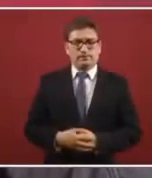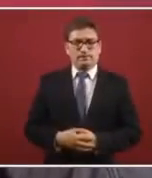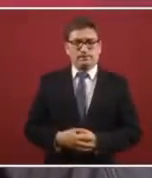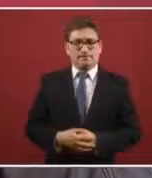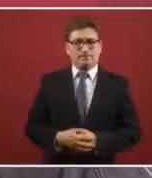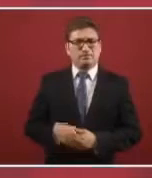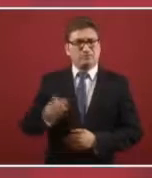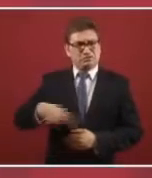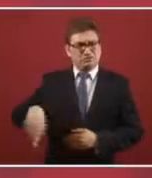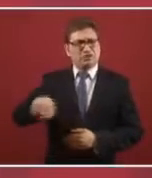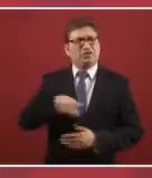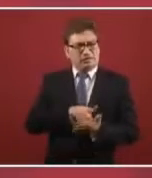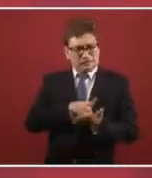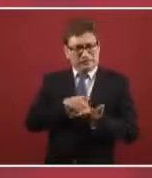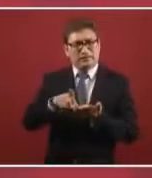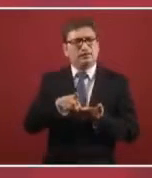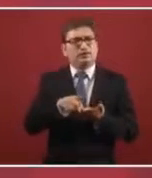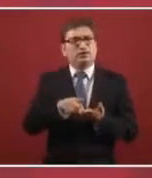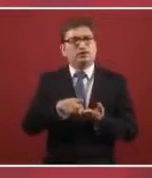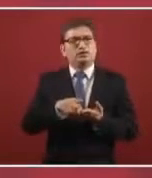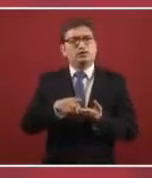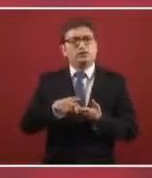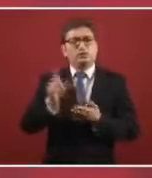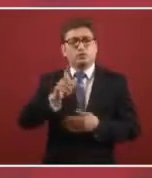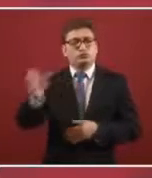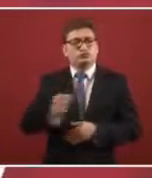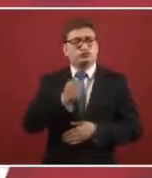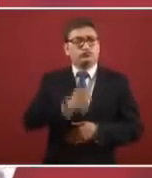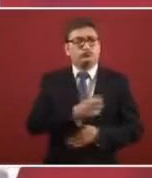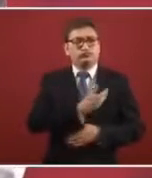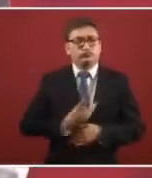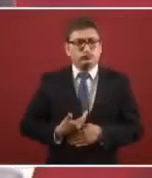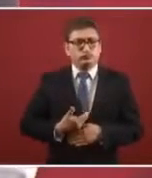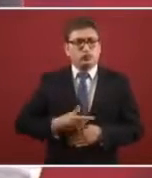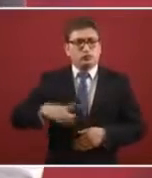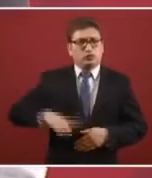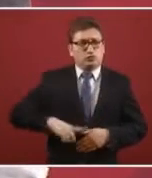el derecho a the cambiar la right forma to change de the su form gobierno. of its government.